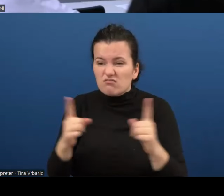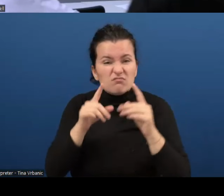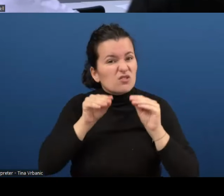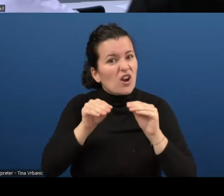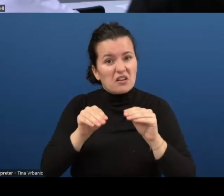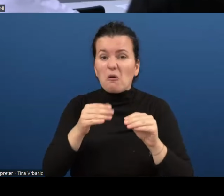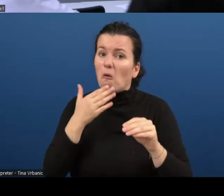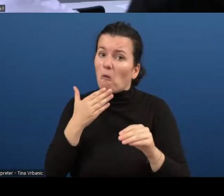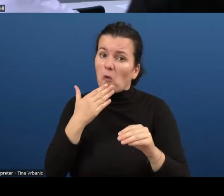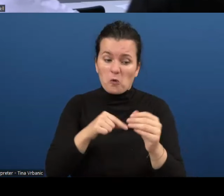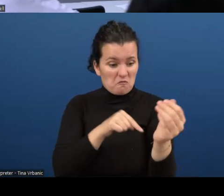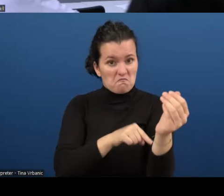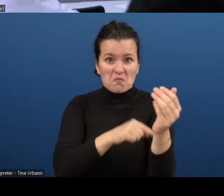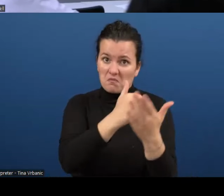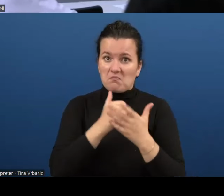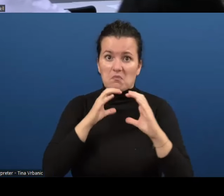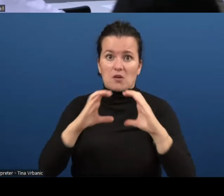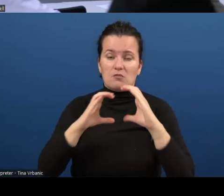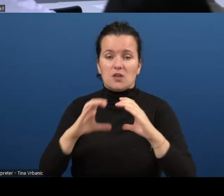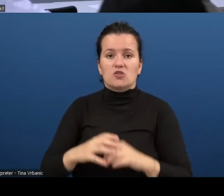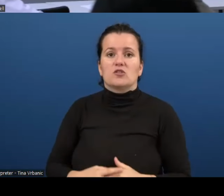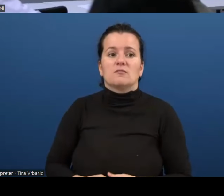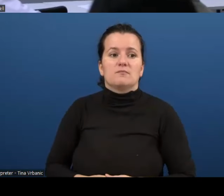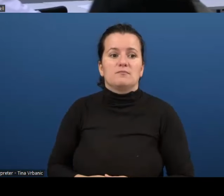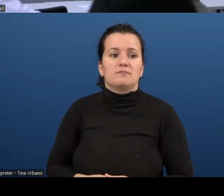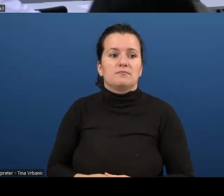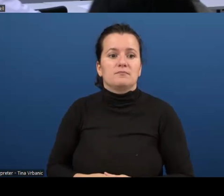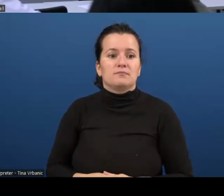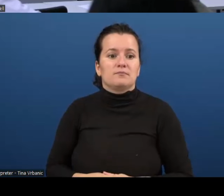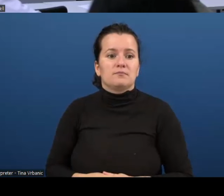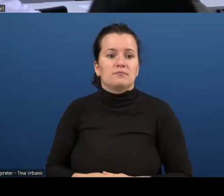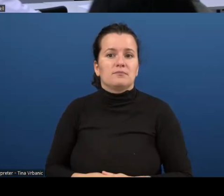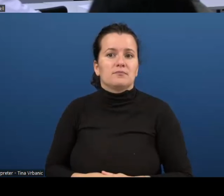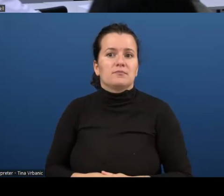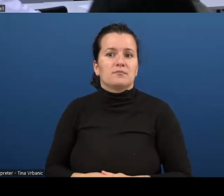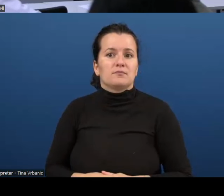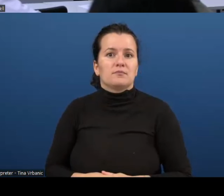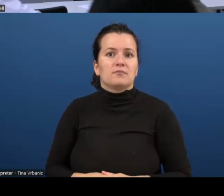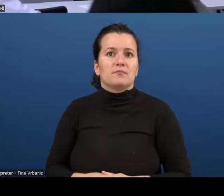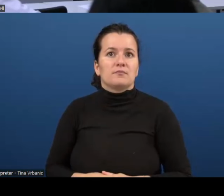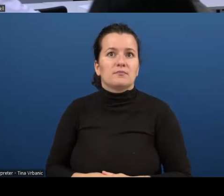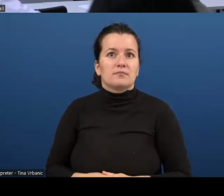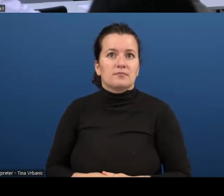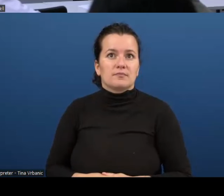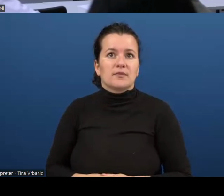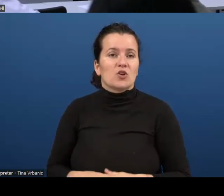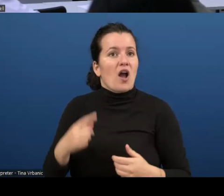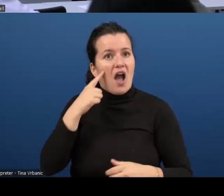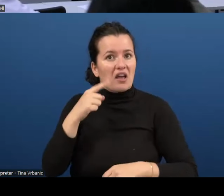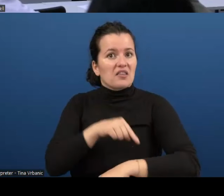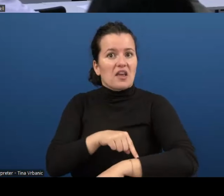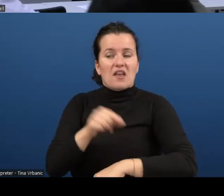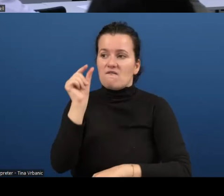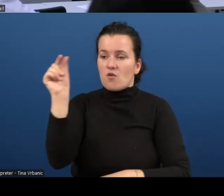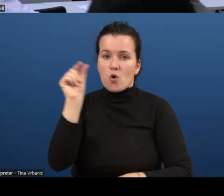And I think at this moment, this is the most promising device based on phonemes. Okay, thank